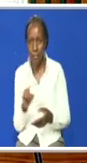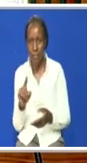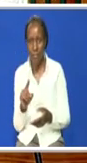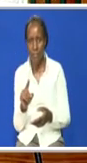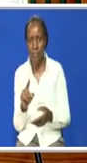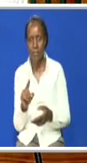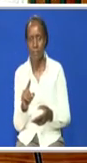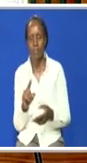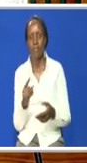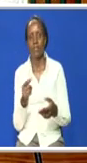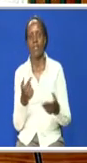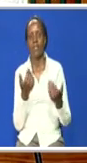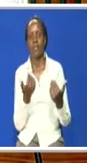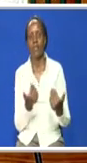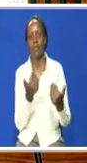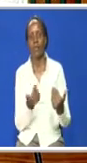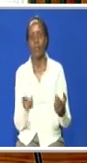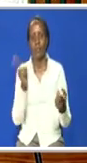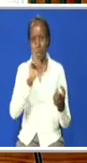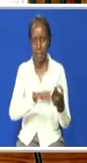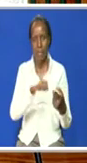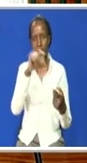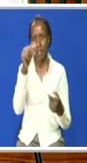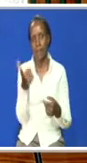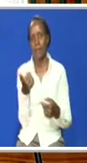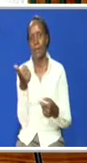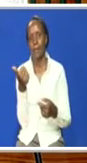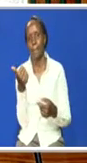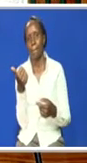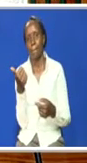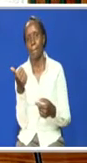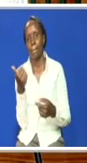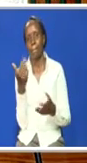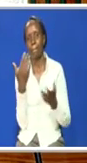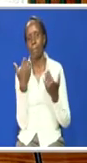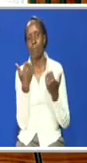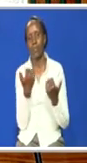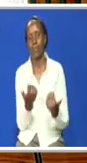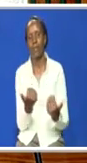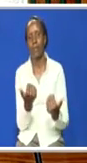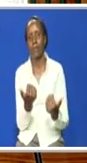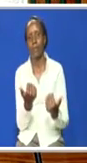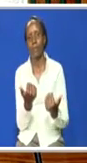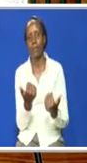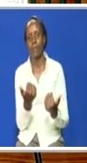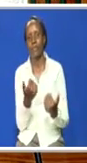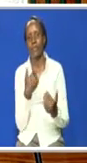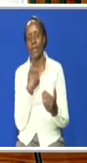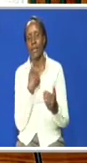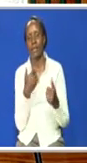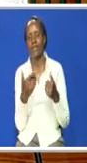five? I add another counter. Now there are